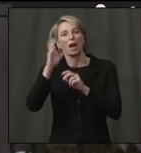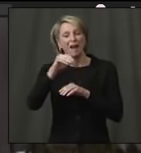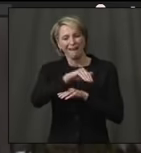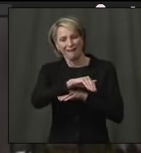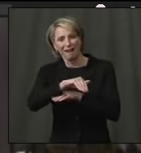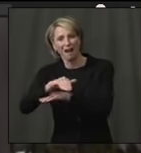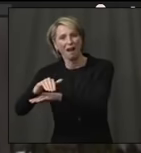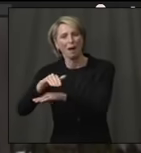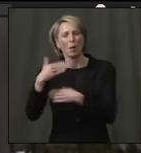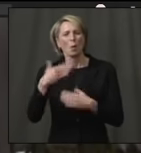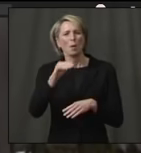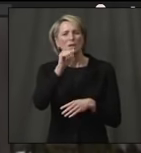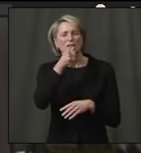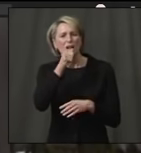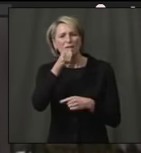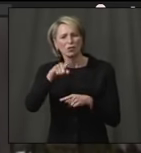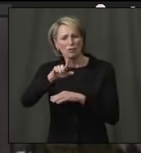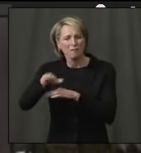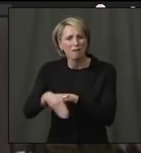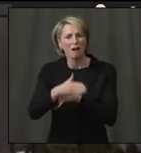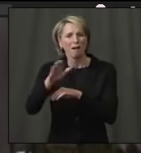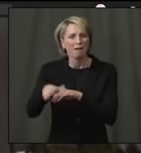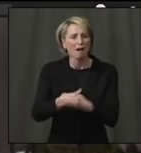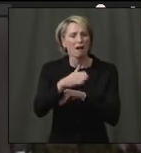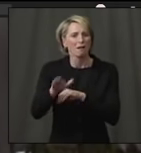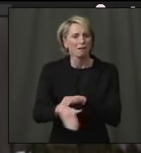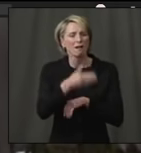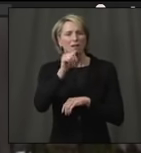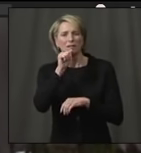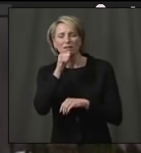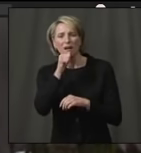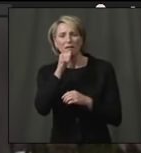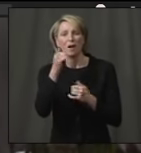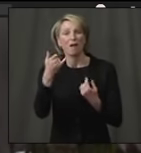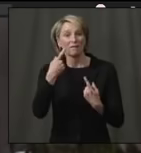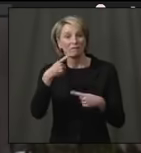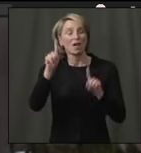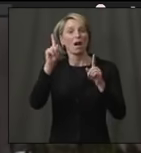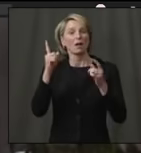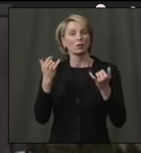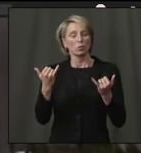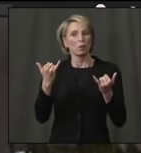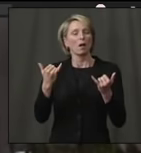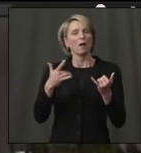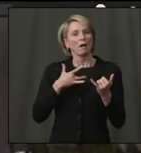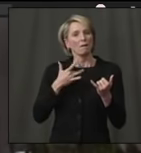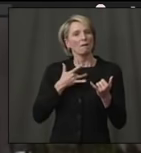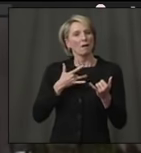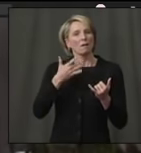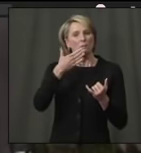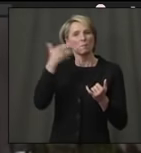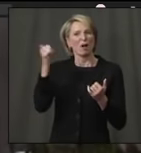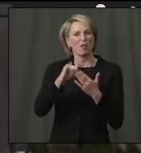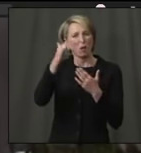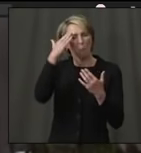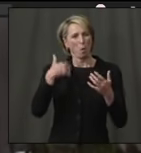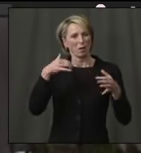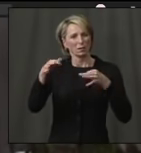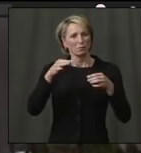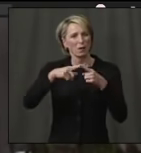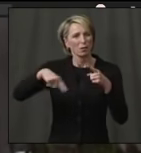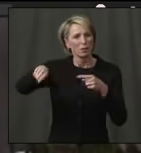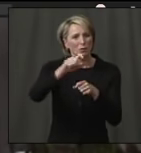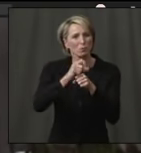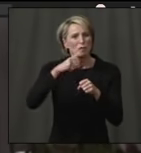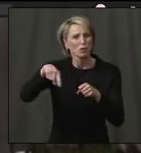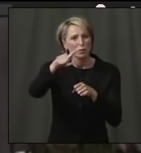being here today to tell that story. More importantly, for everyone to understand that, and as I said, and at the